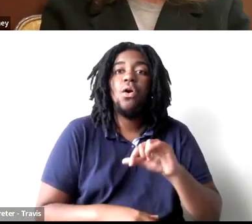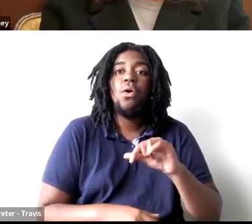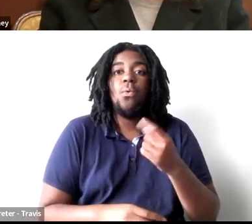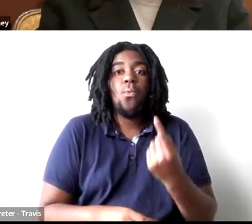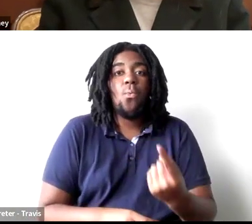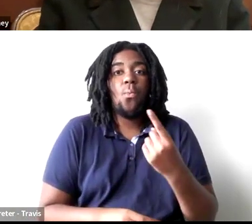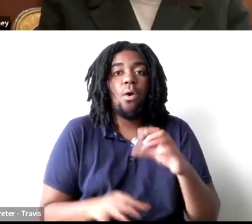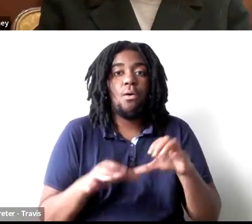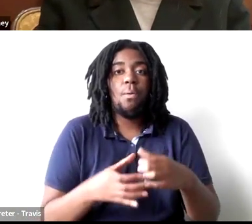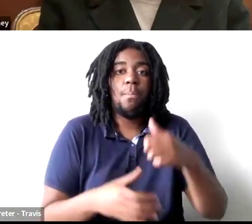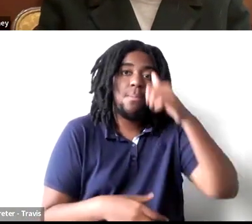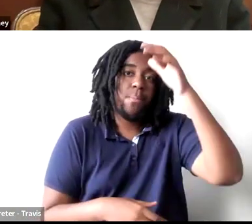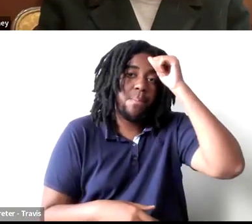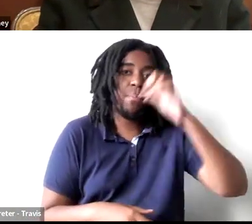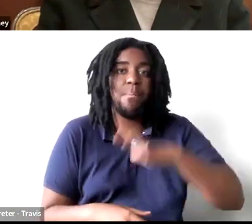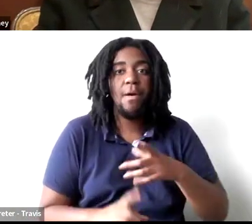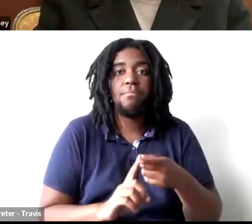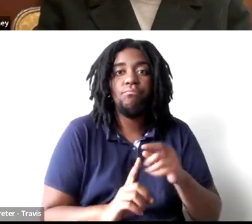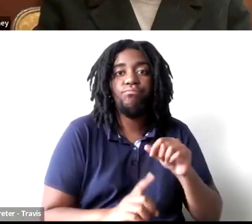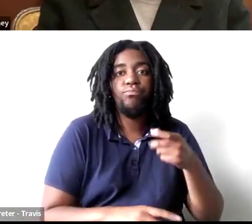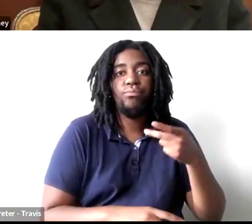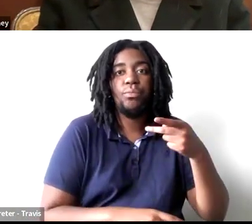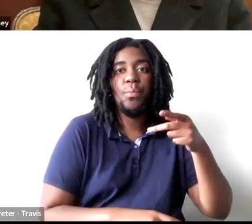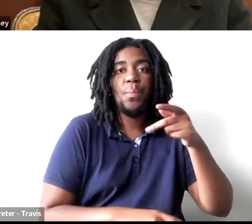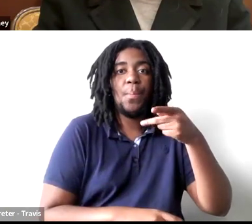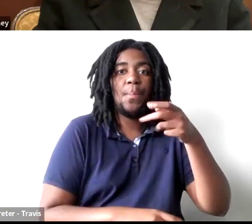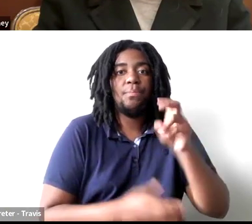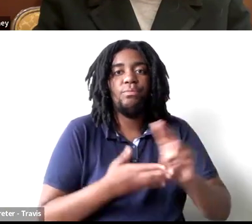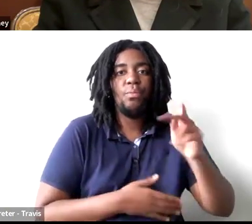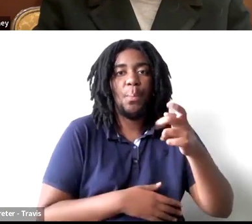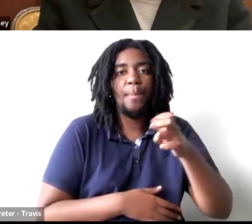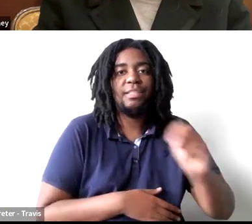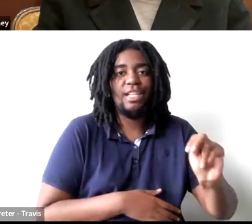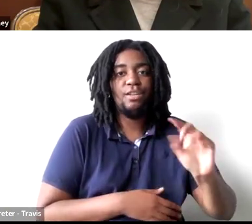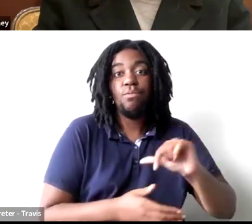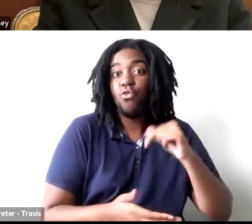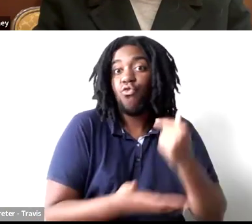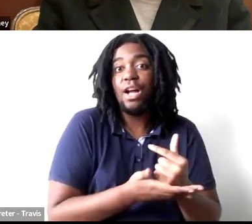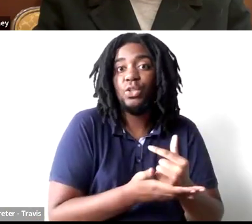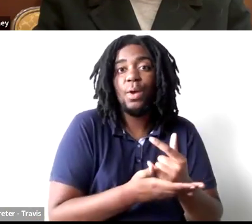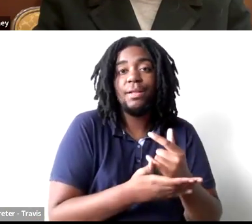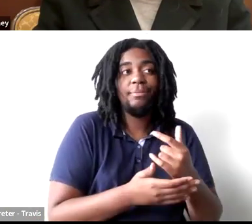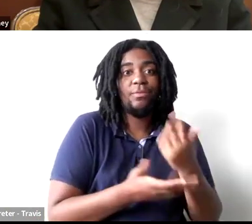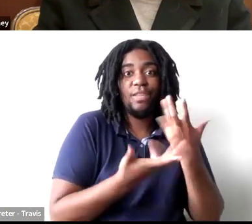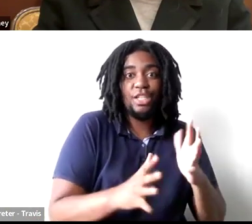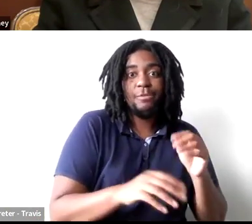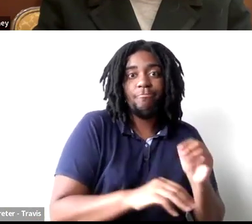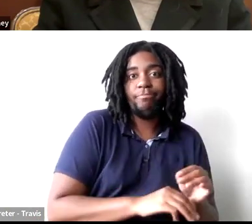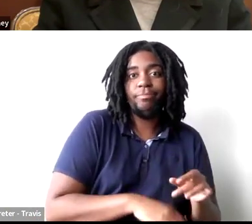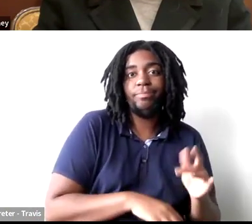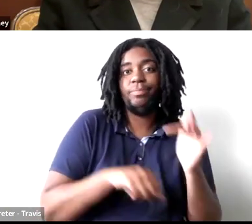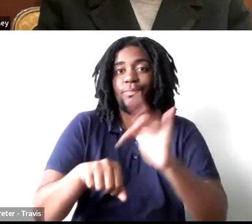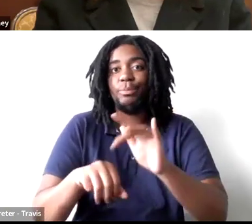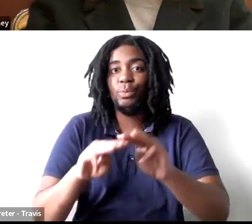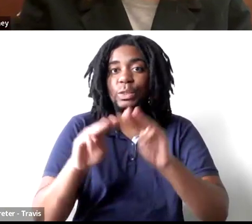profiles cut and then traded profiles so that they had a memory of something for each other to give each other at